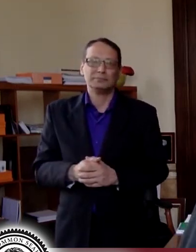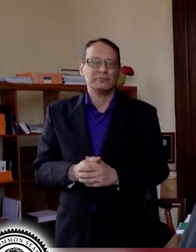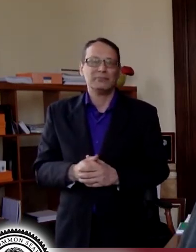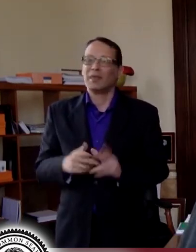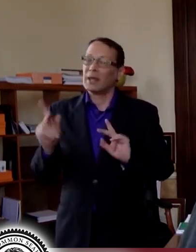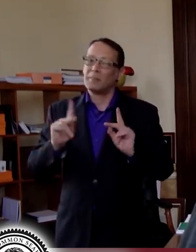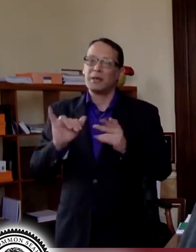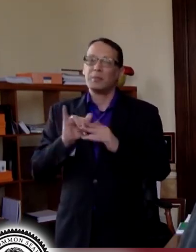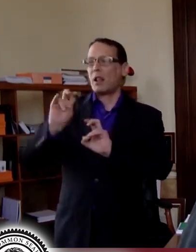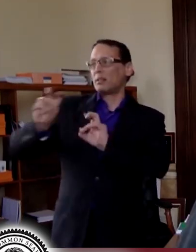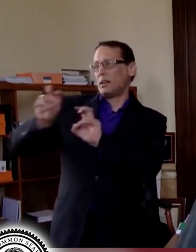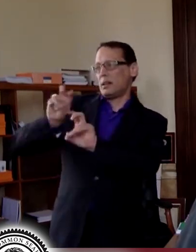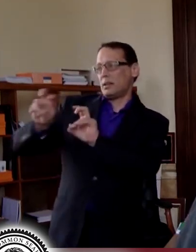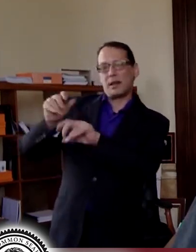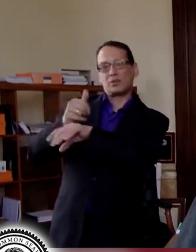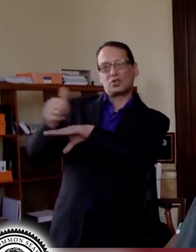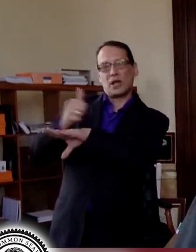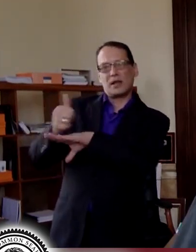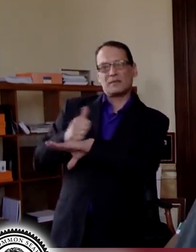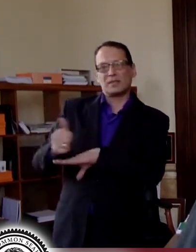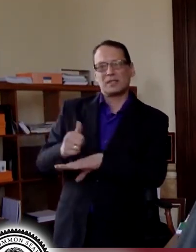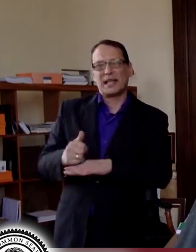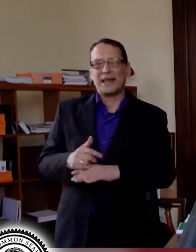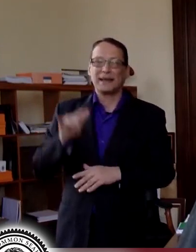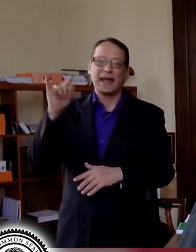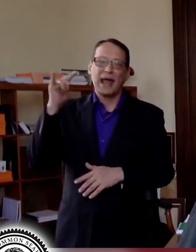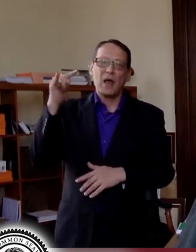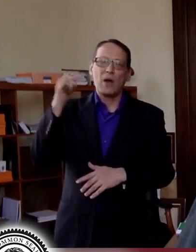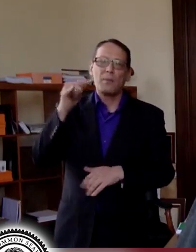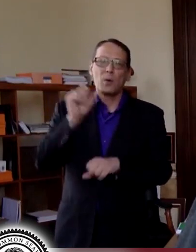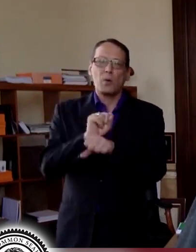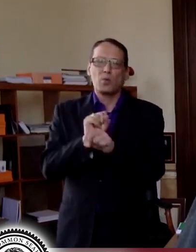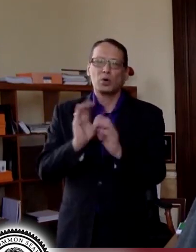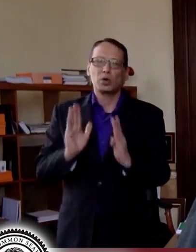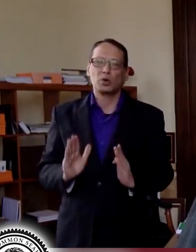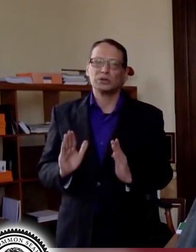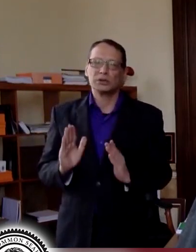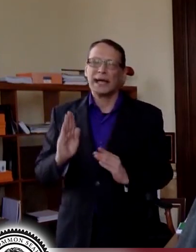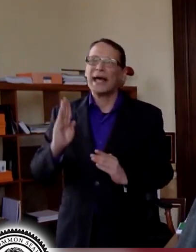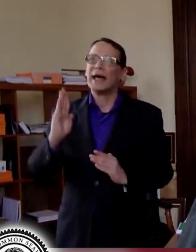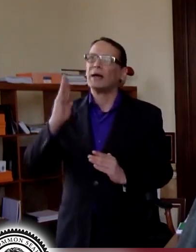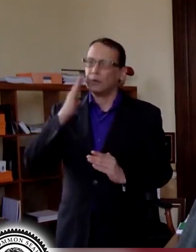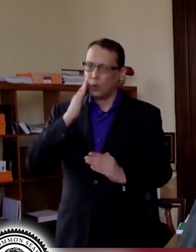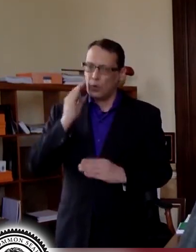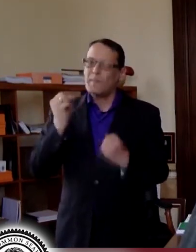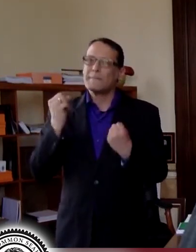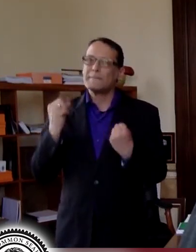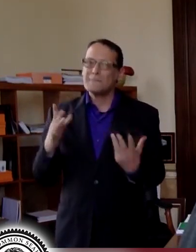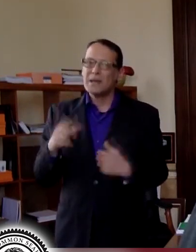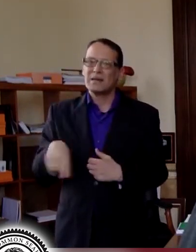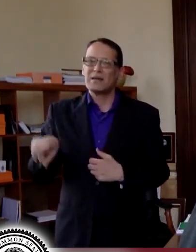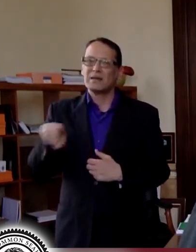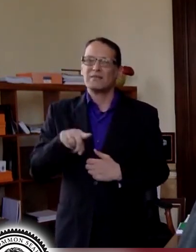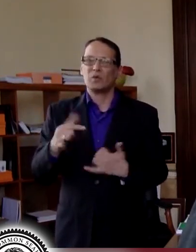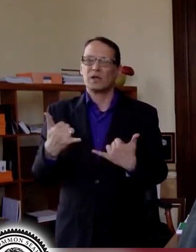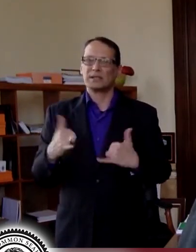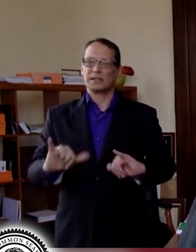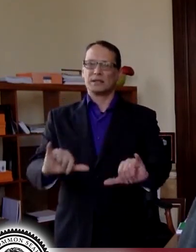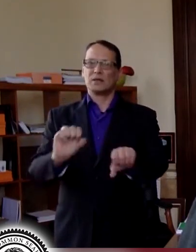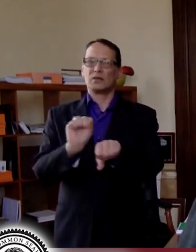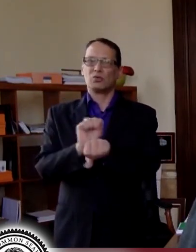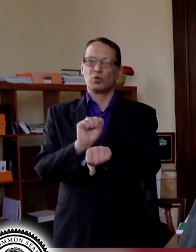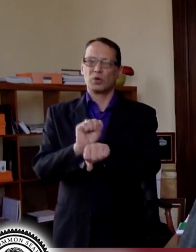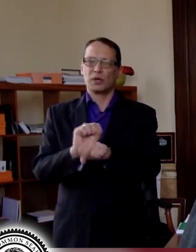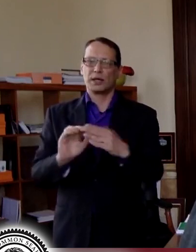folks who stock the shelves, I'm sure airport workers. So I know that a lot of you are working. A whole lot of our